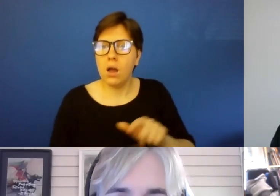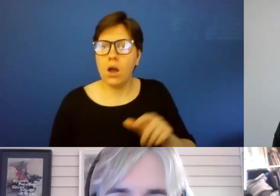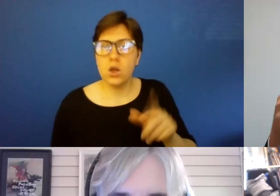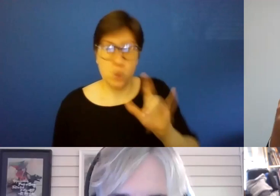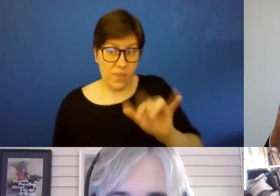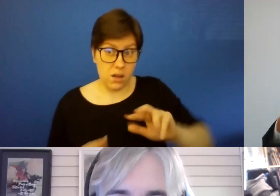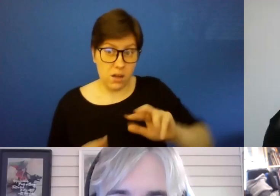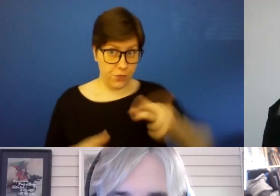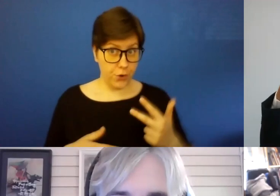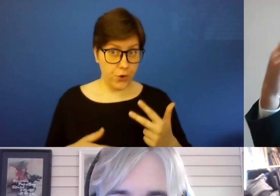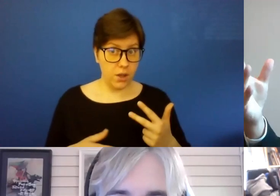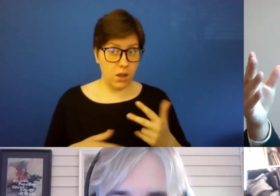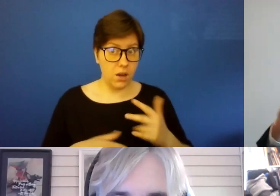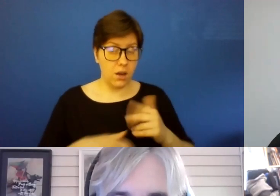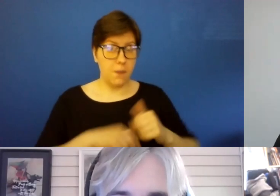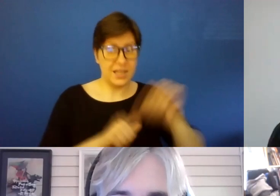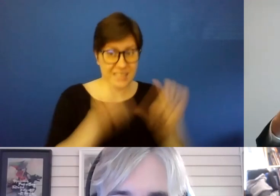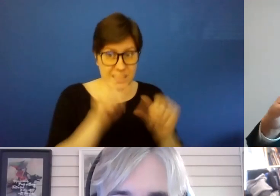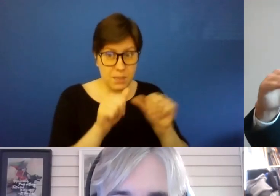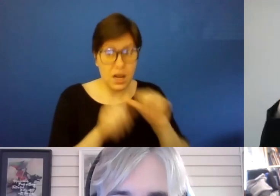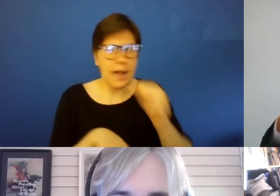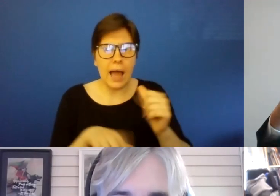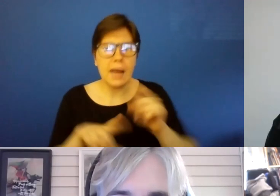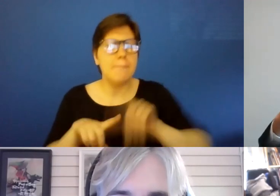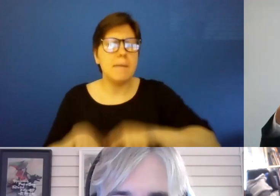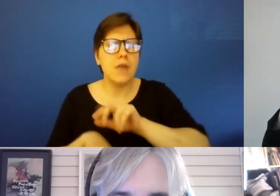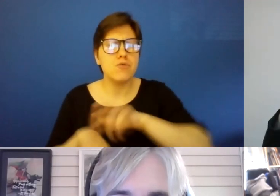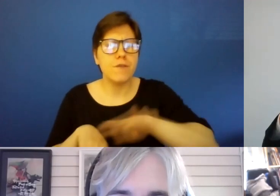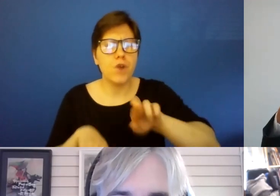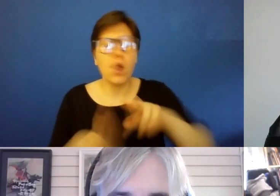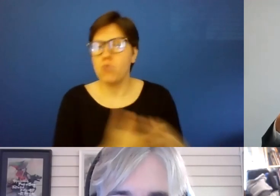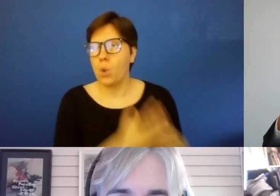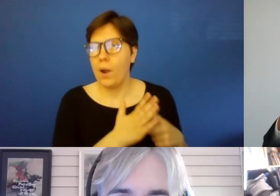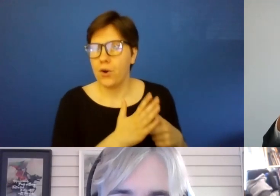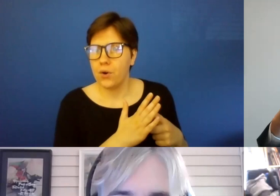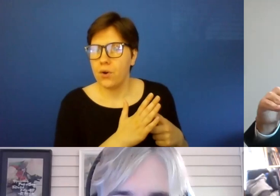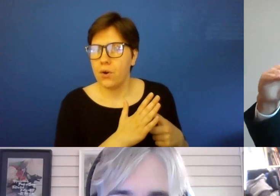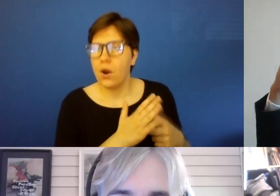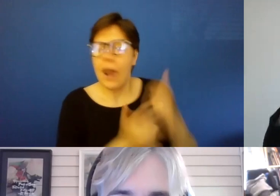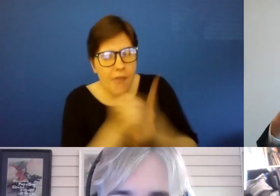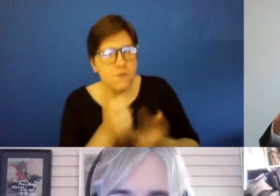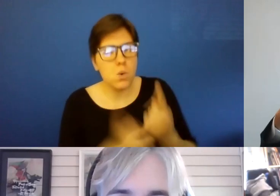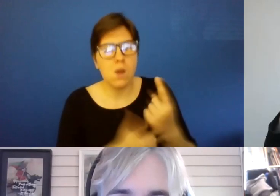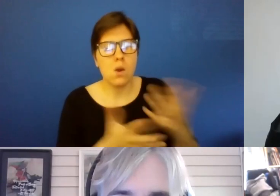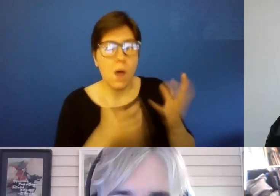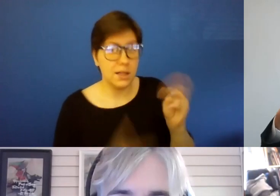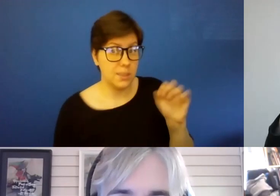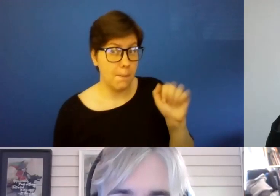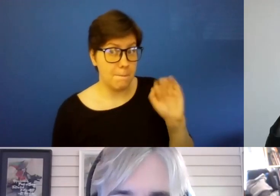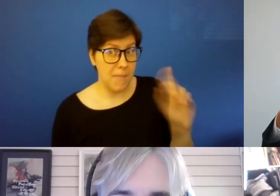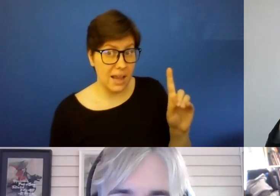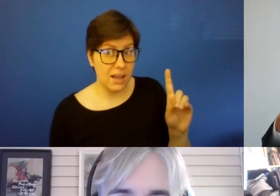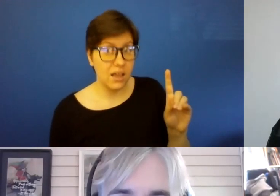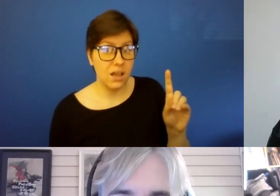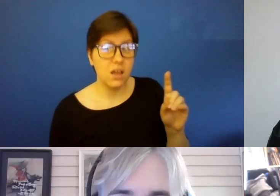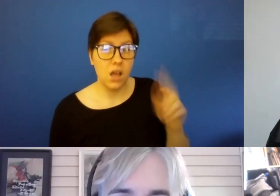third visit, that third assessment isn't by referral, it's automatic. Every single patient that wants MAID in Hawaii must have